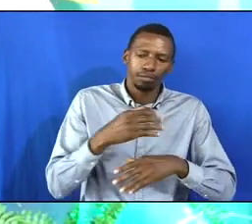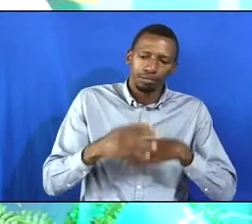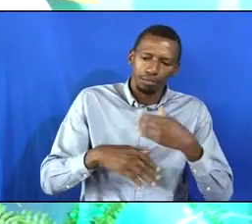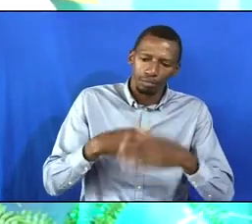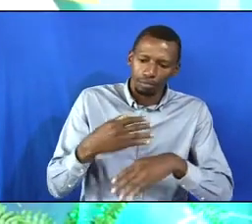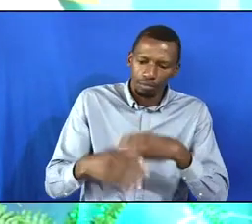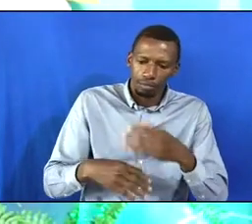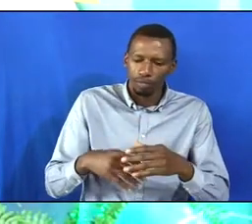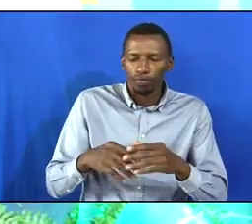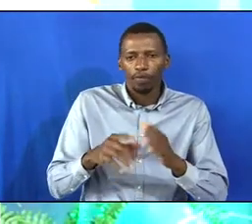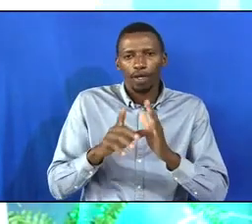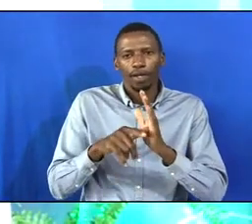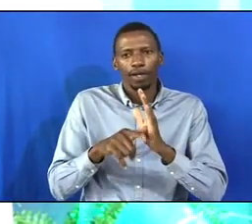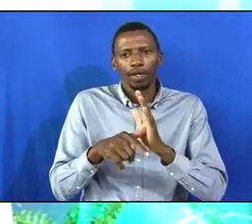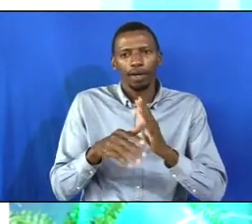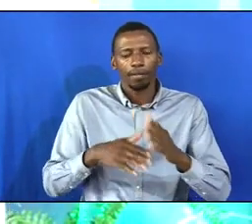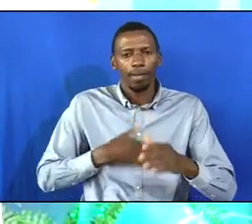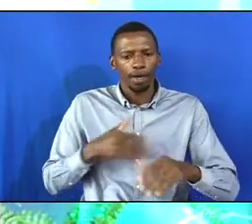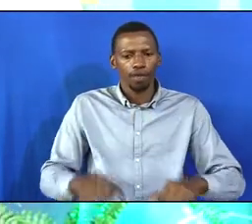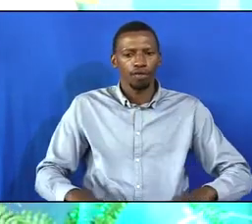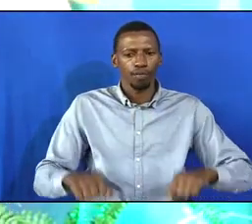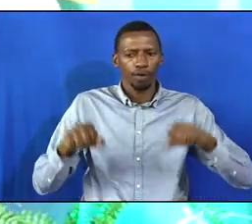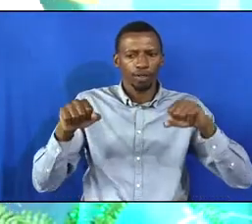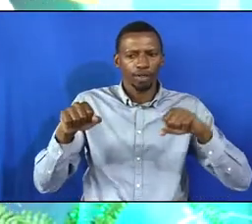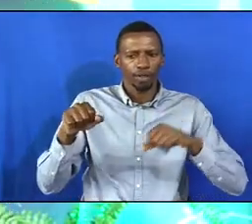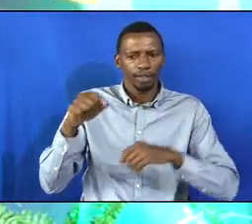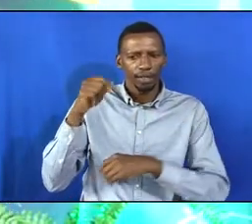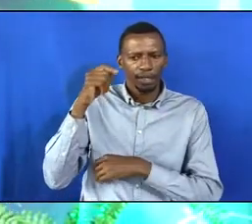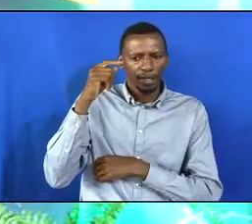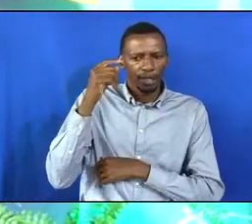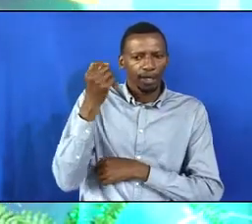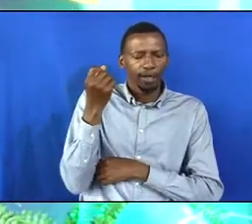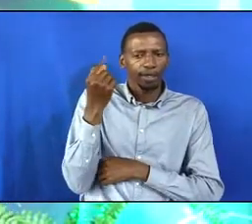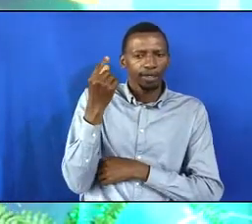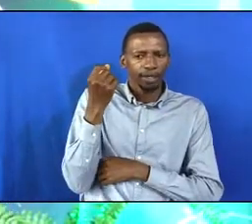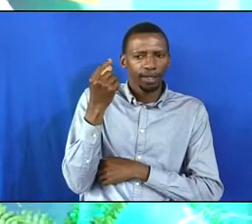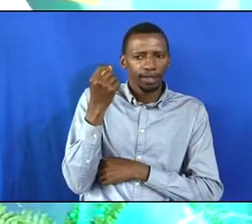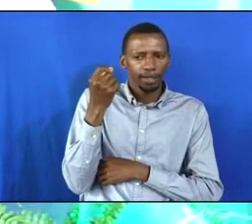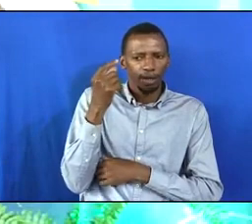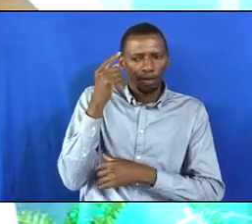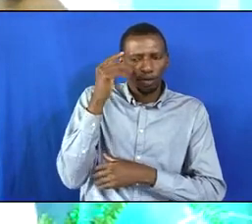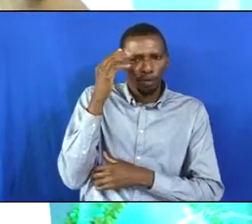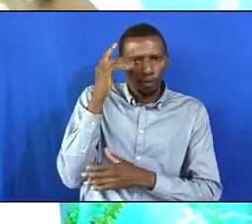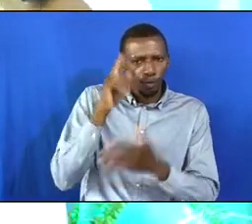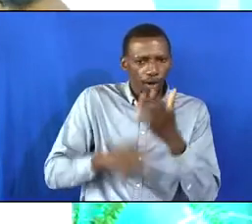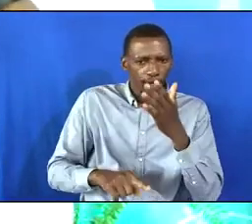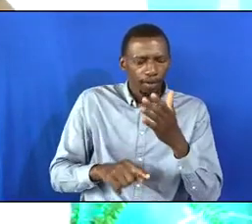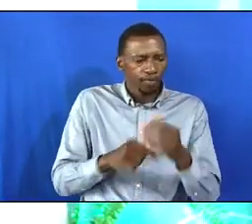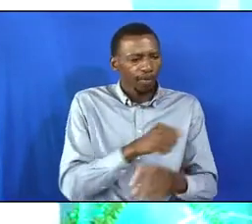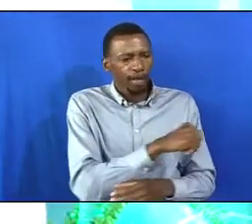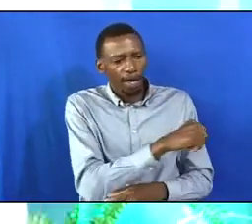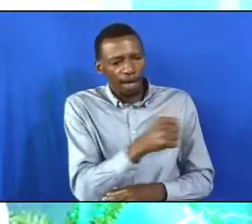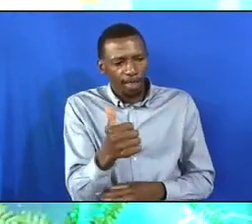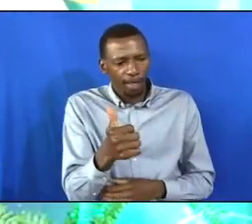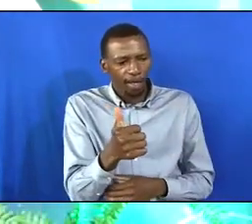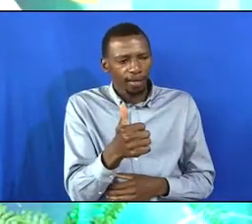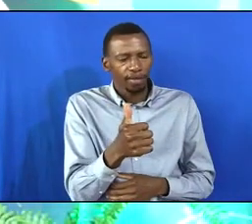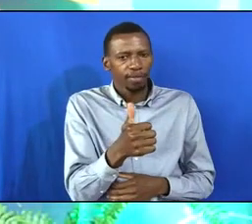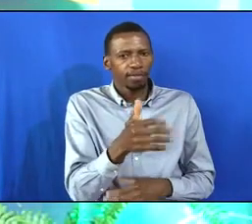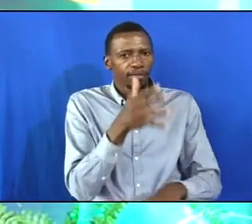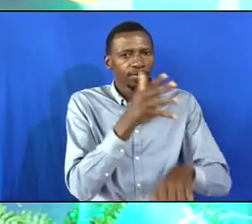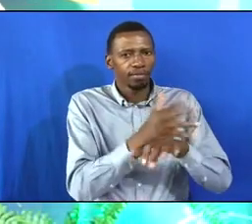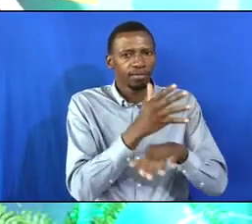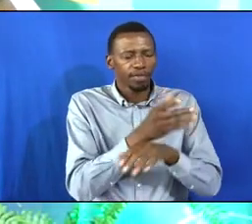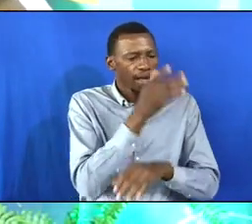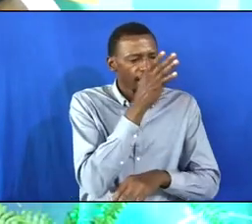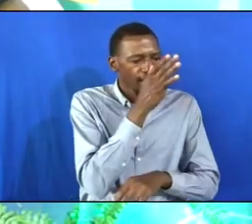after that, my director realized that she has been misled into believing that I was unproductive, insufficient,